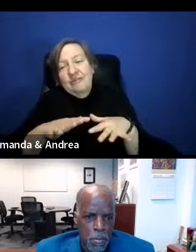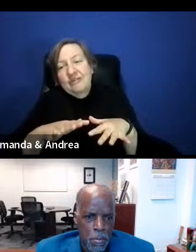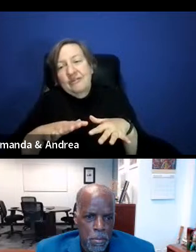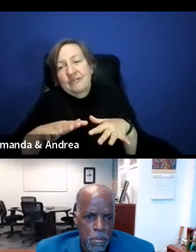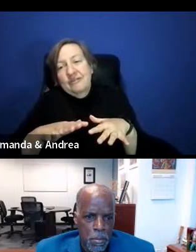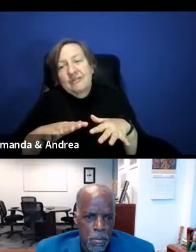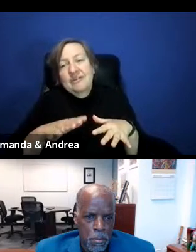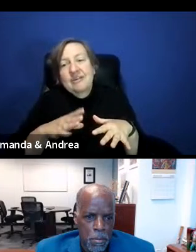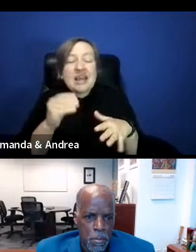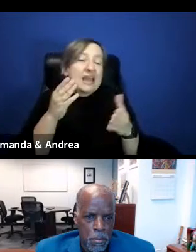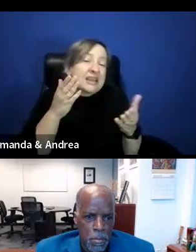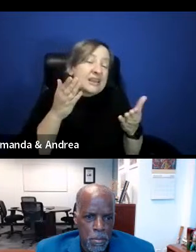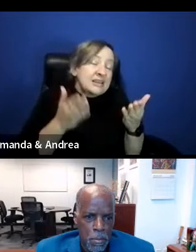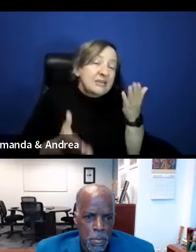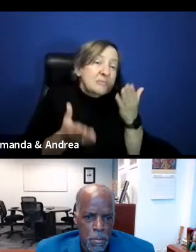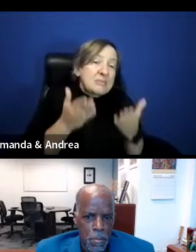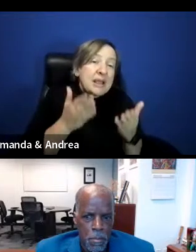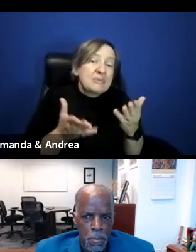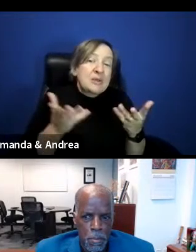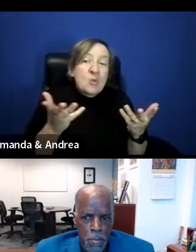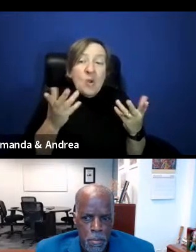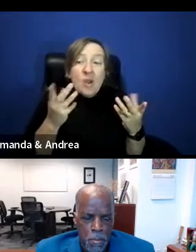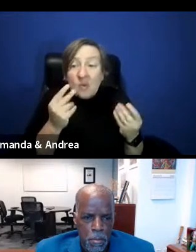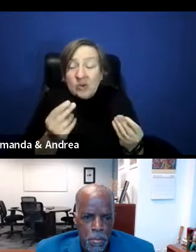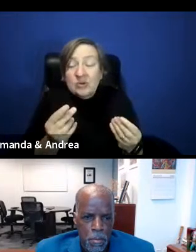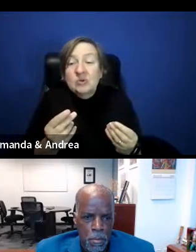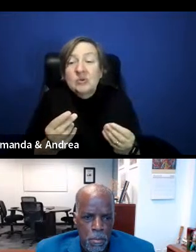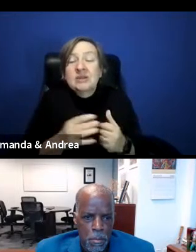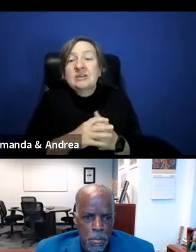to it. And perhaps maybe what we're doing